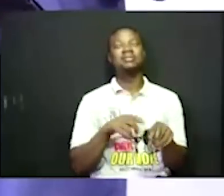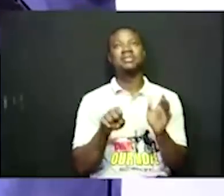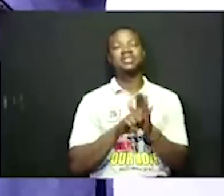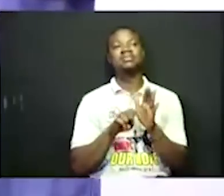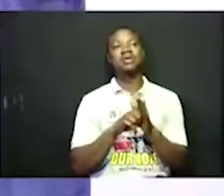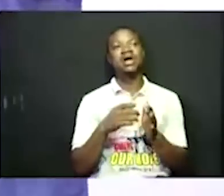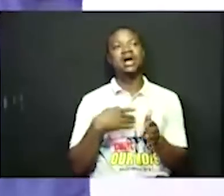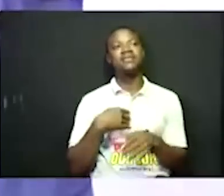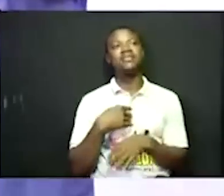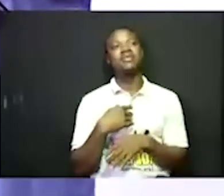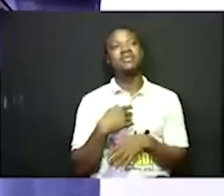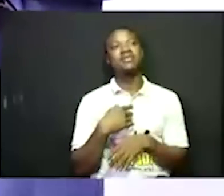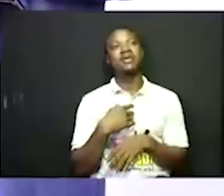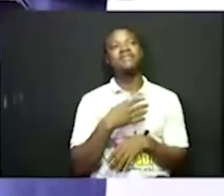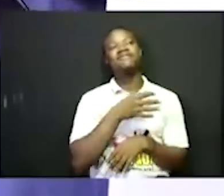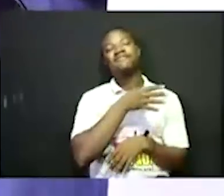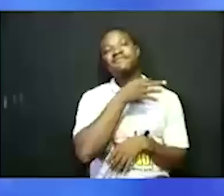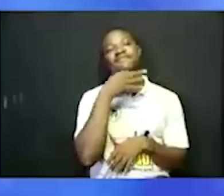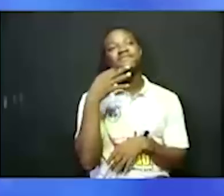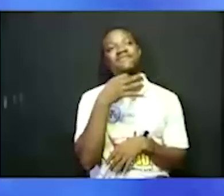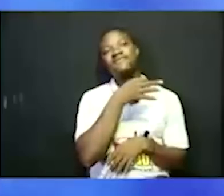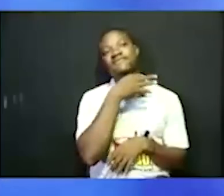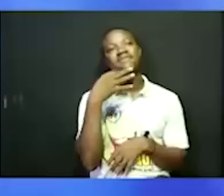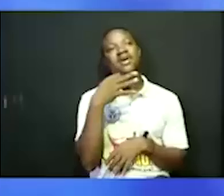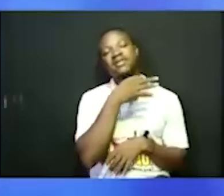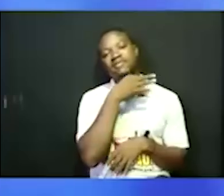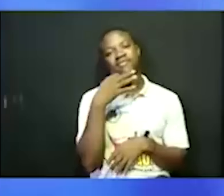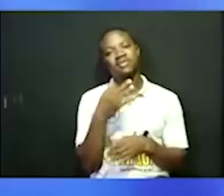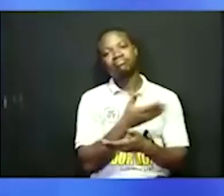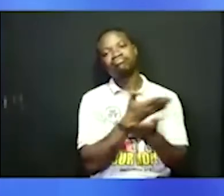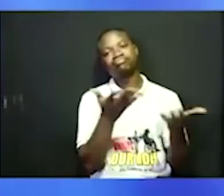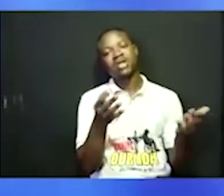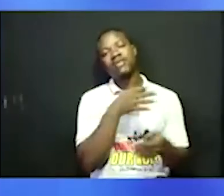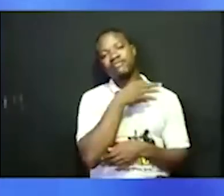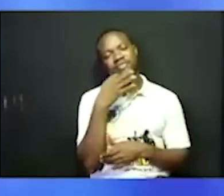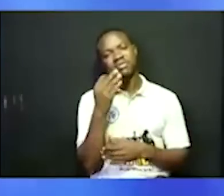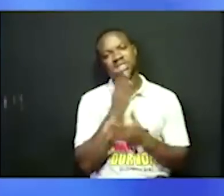And nobody caused it. Famine.